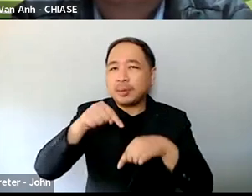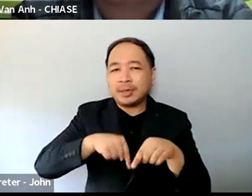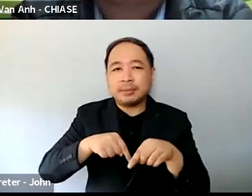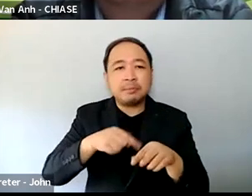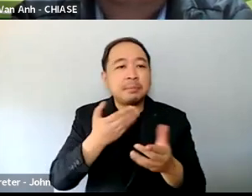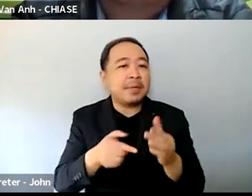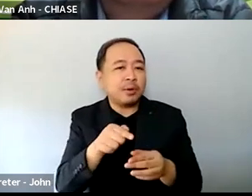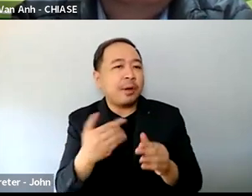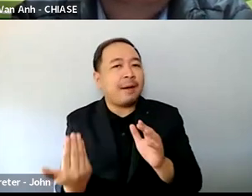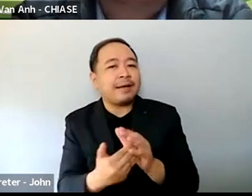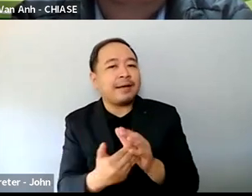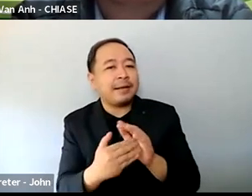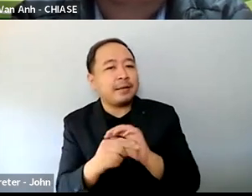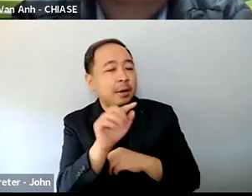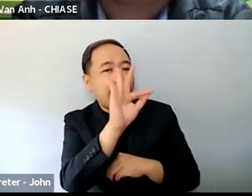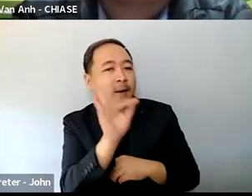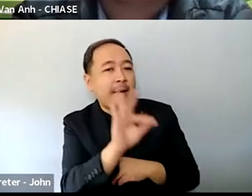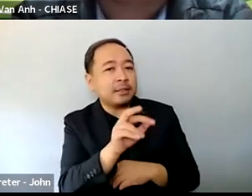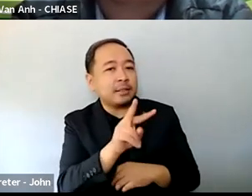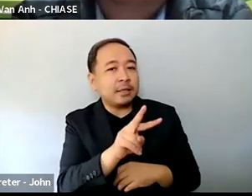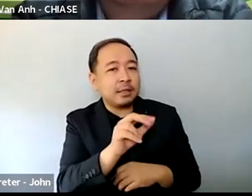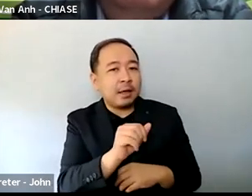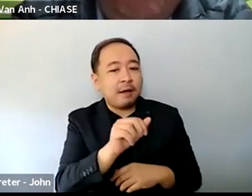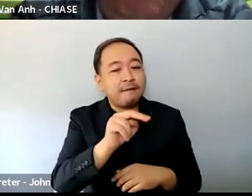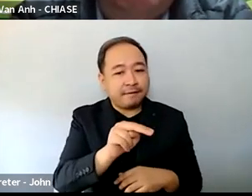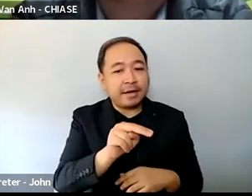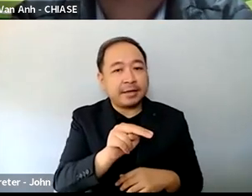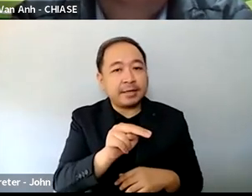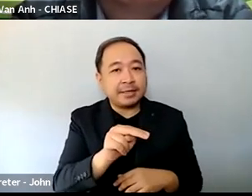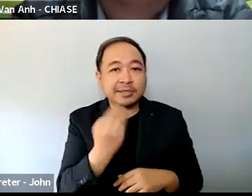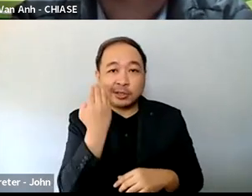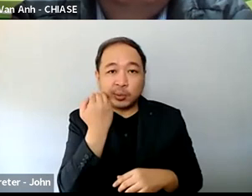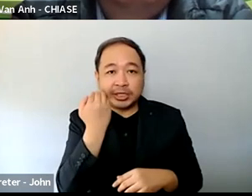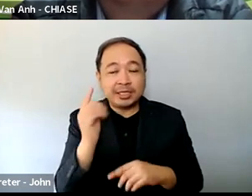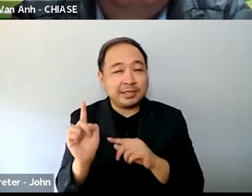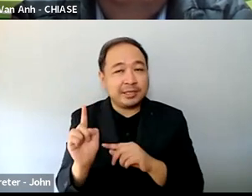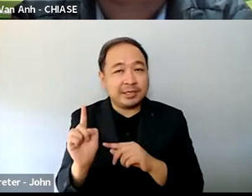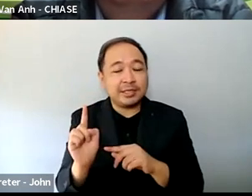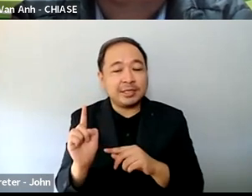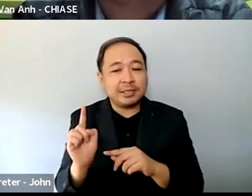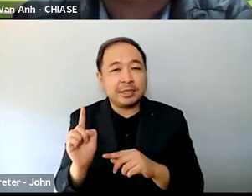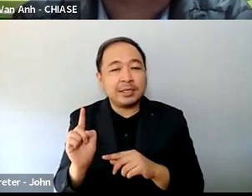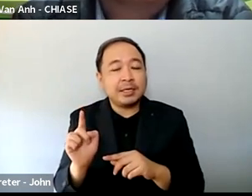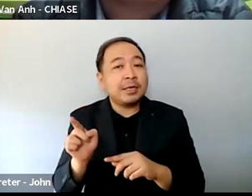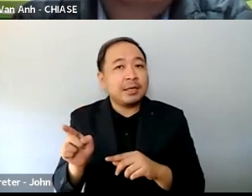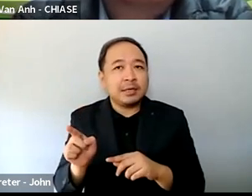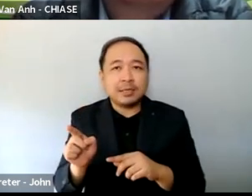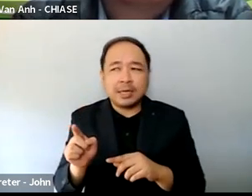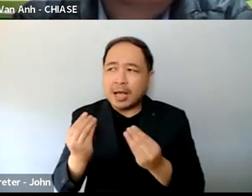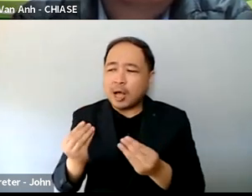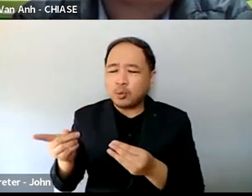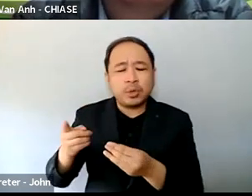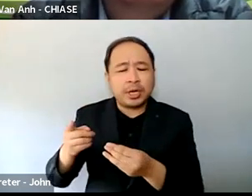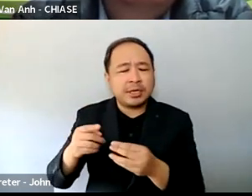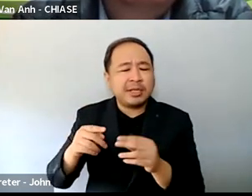Van, because Chandni talked about the unpaid work of the women and